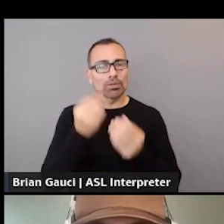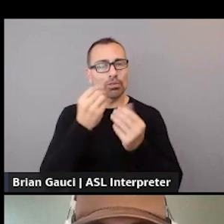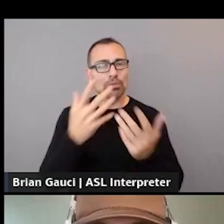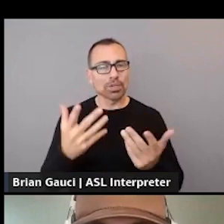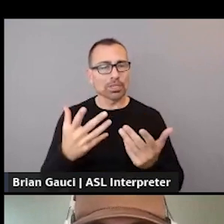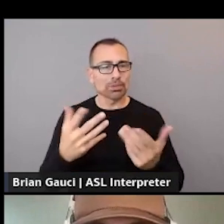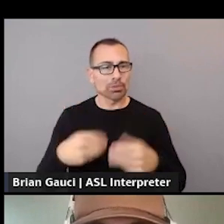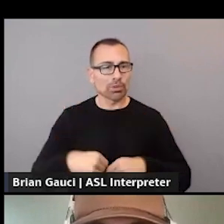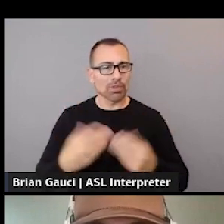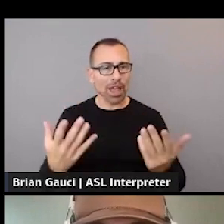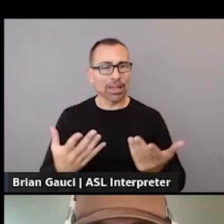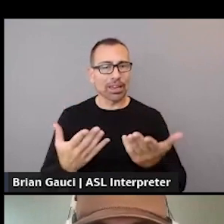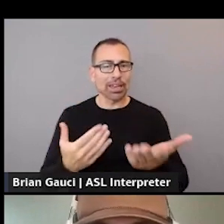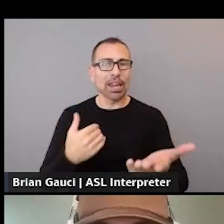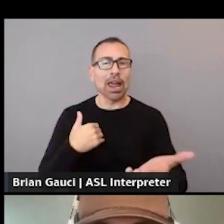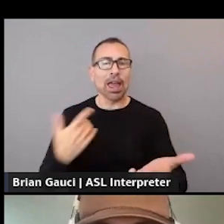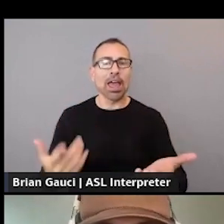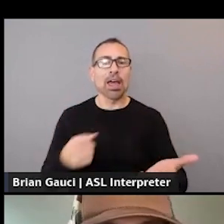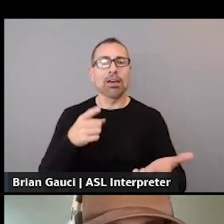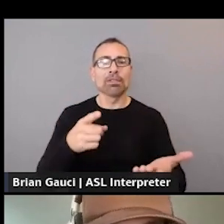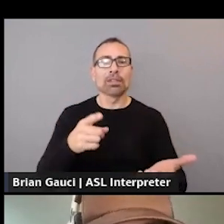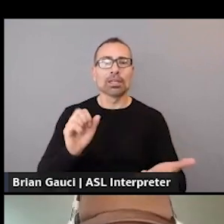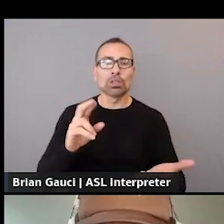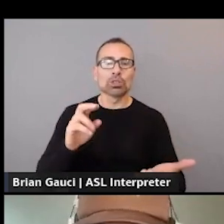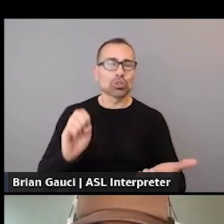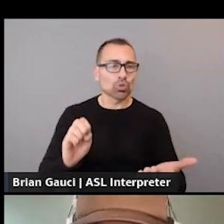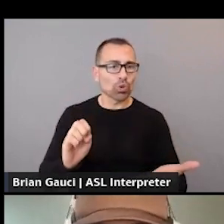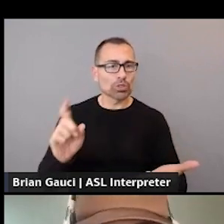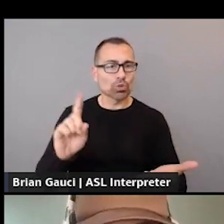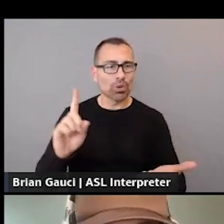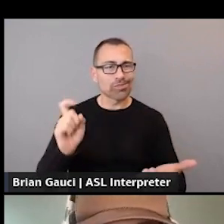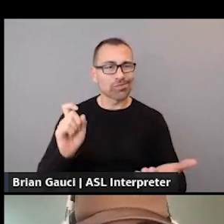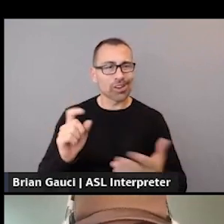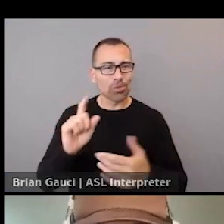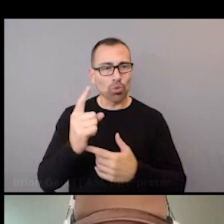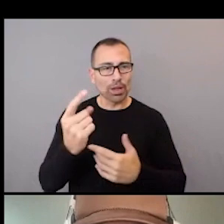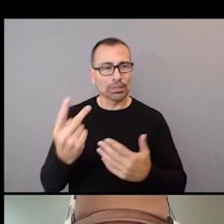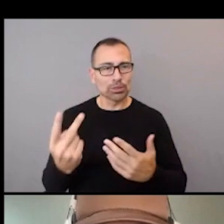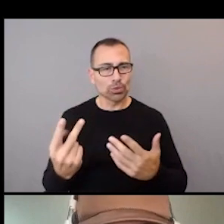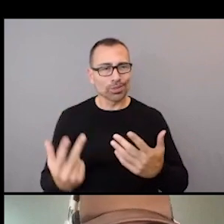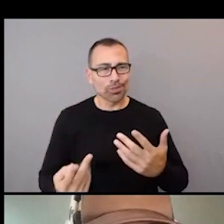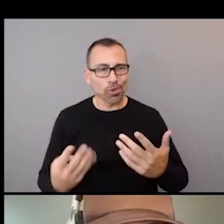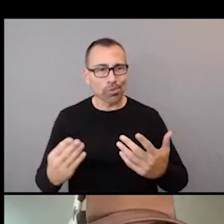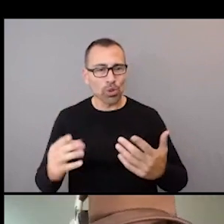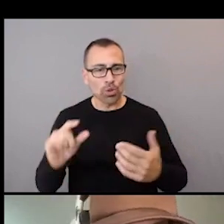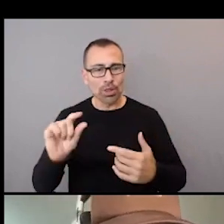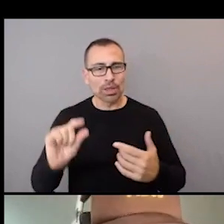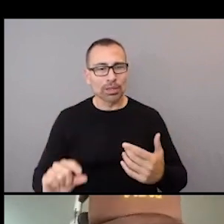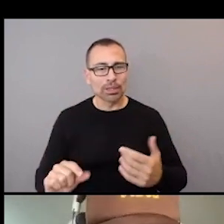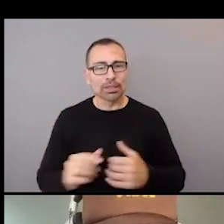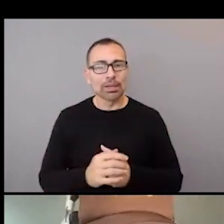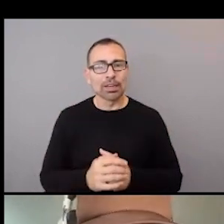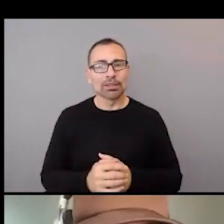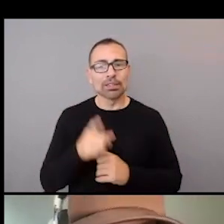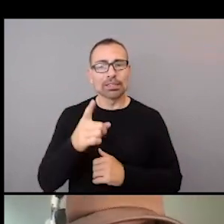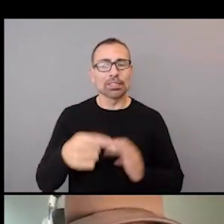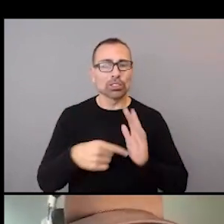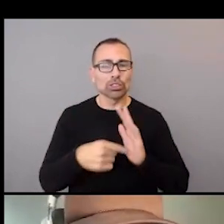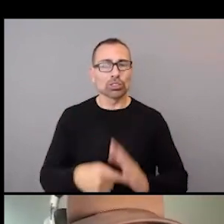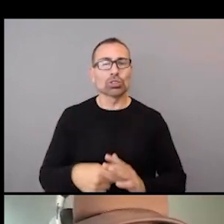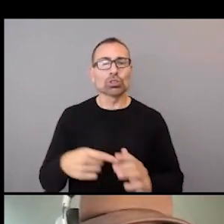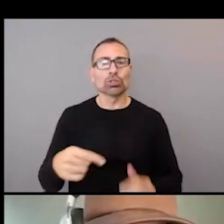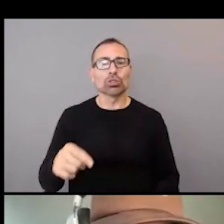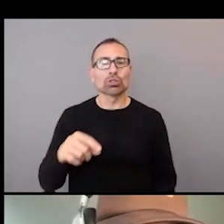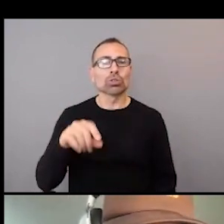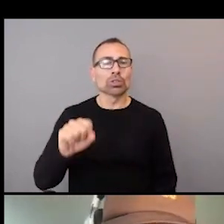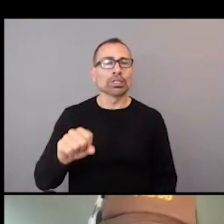gave me these source attribution. If you see this 1, 2, 3, 4, and if you click on it, it shows you that S3 file that you